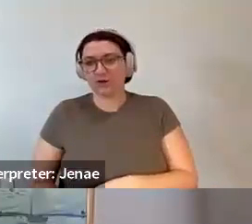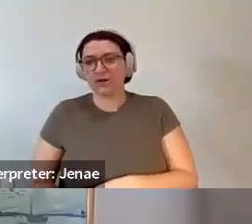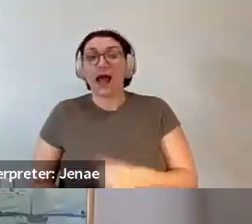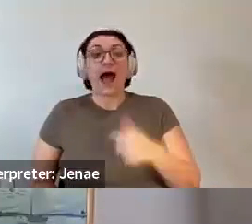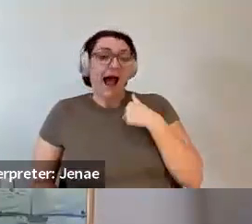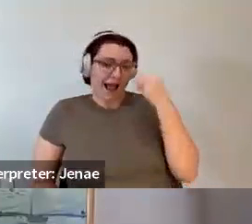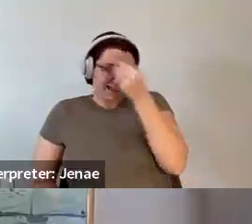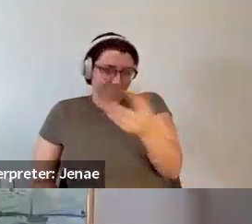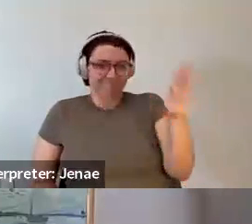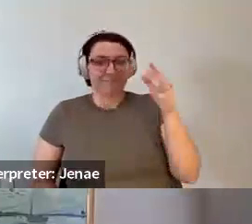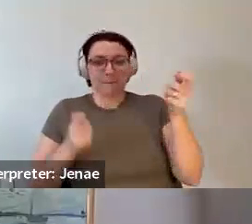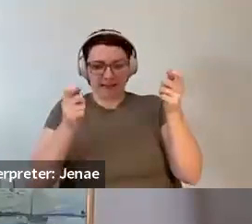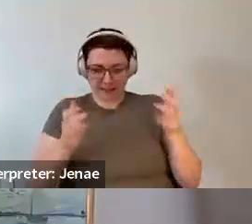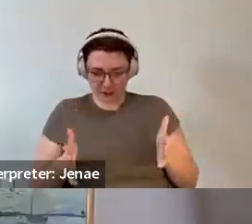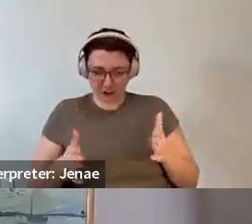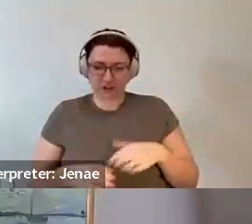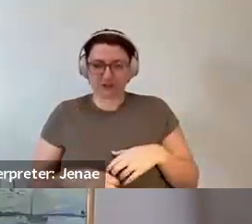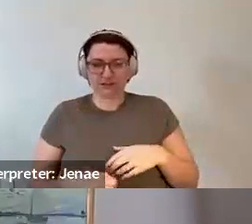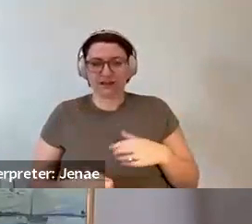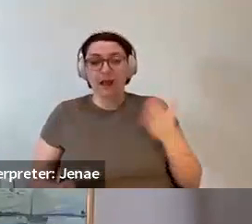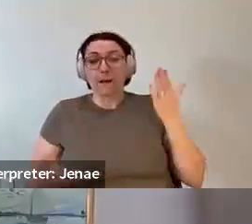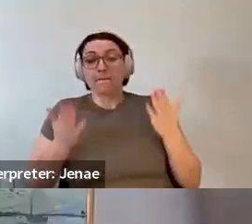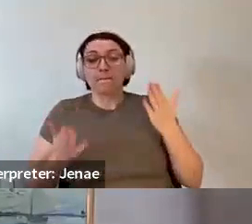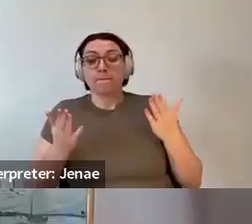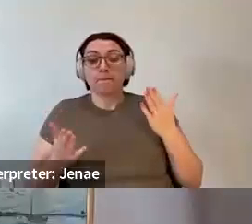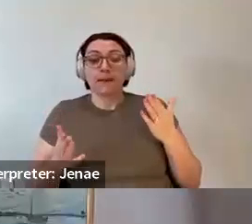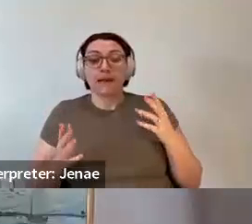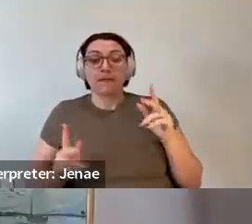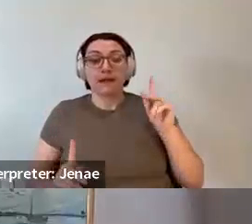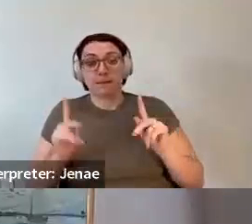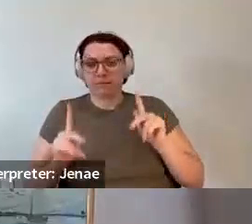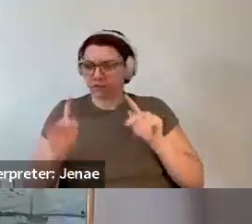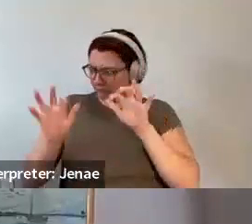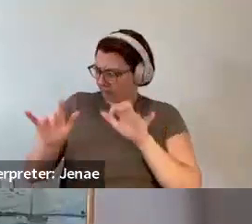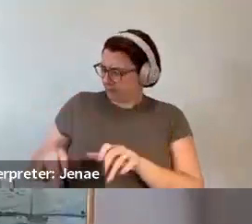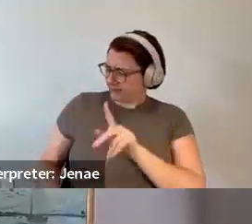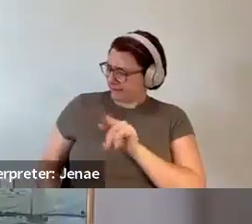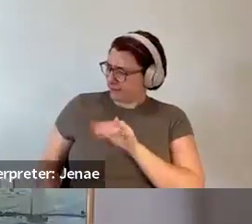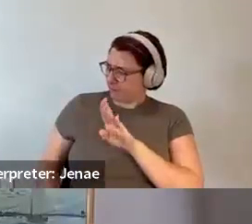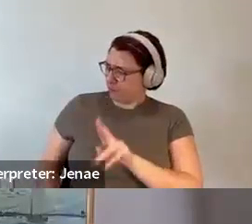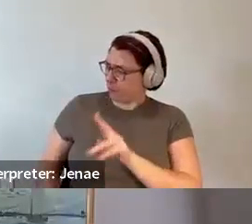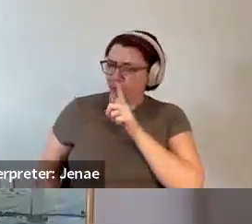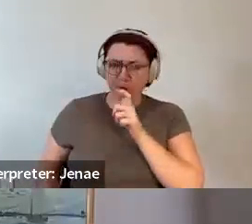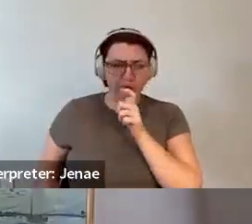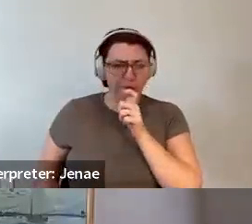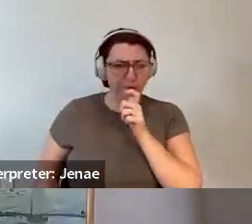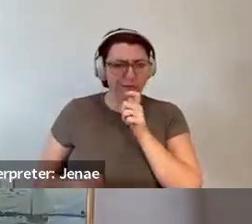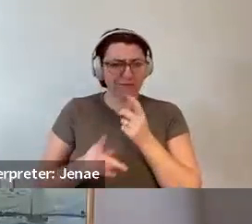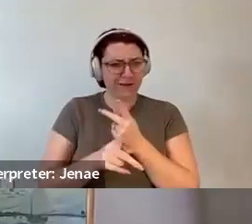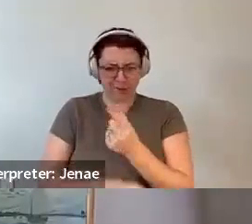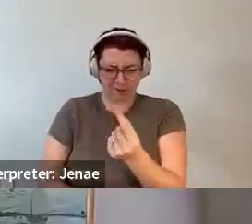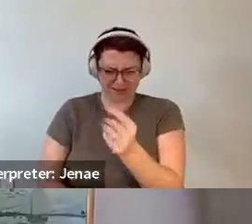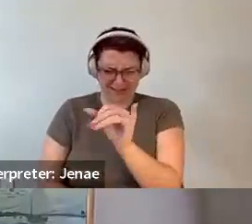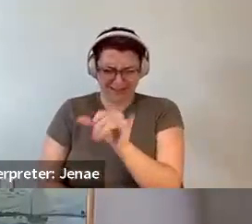about this a little bit, and maybe folks are frantically typing Kibu into their Google search bars right now to figure out what Kibu is.